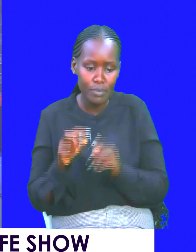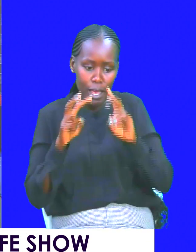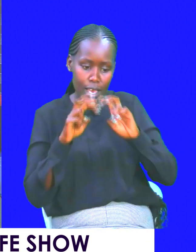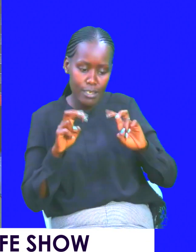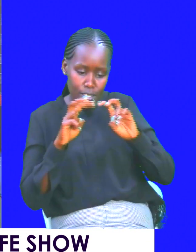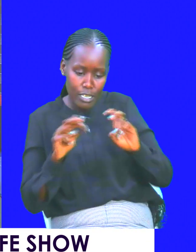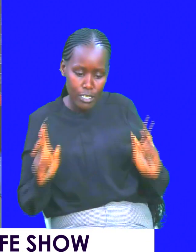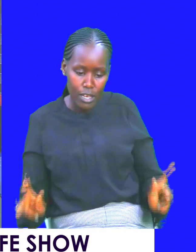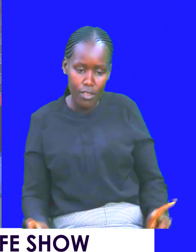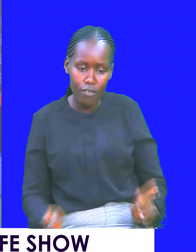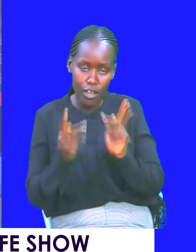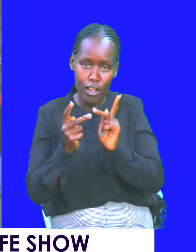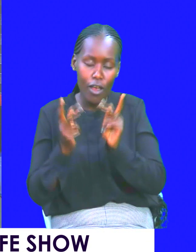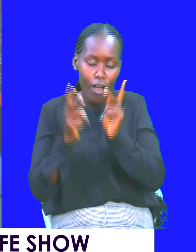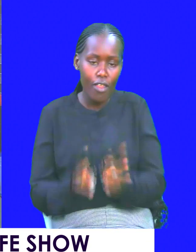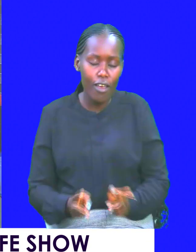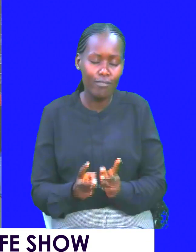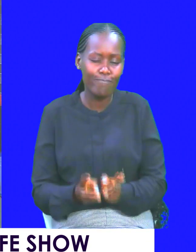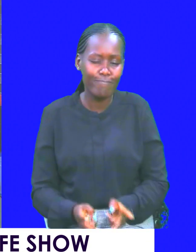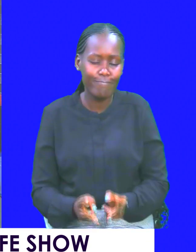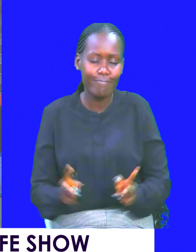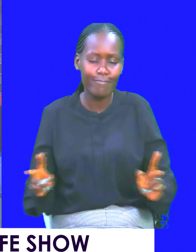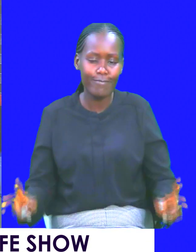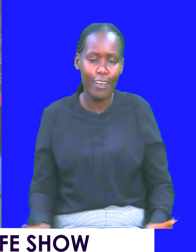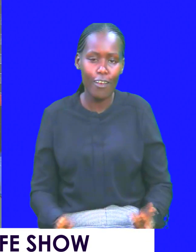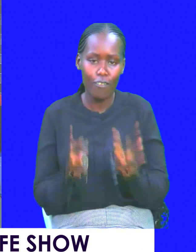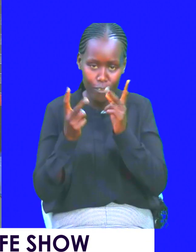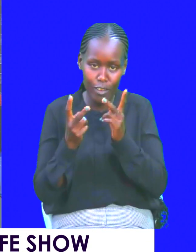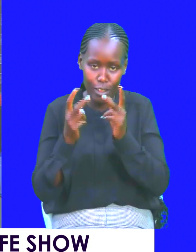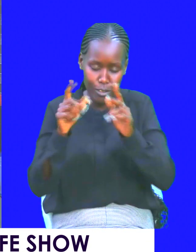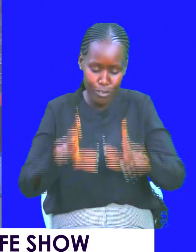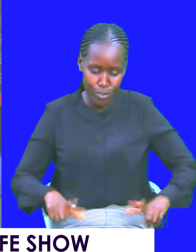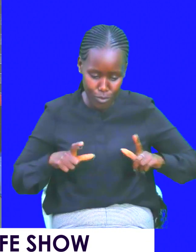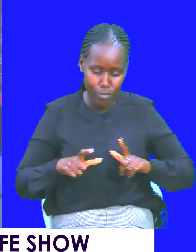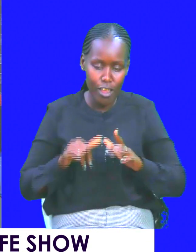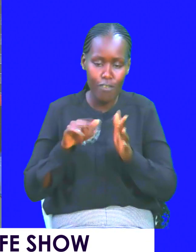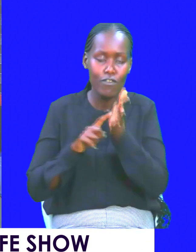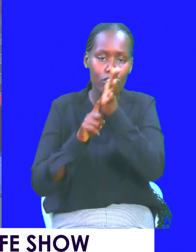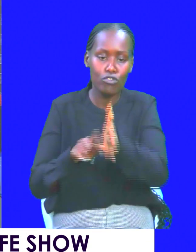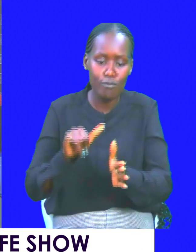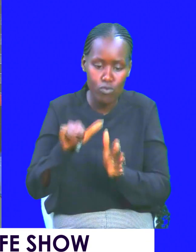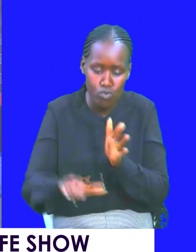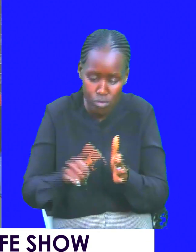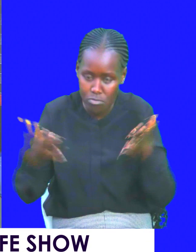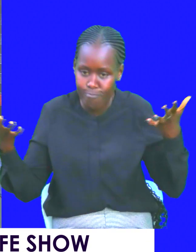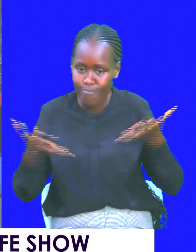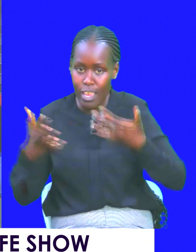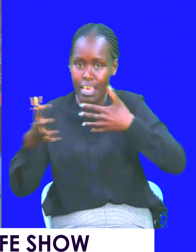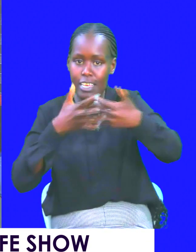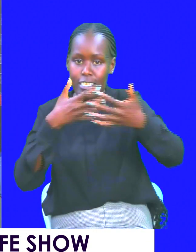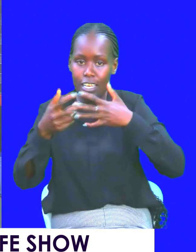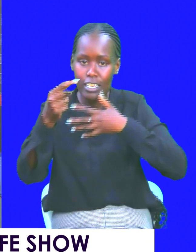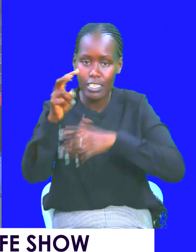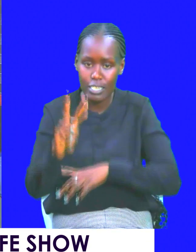Life show. Don't forget the word show on YouTube. We are on Science TV every